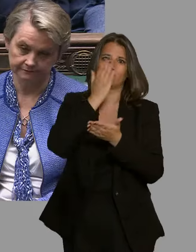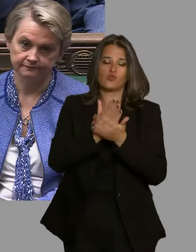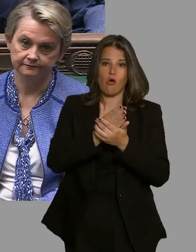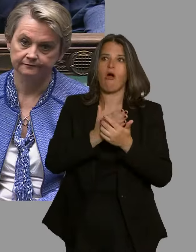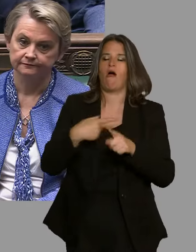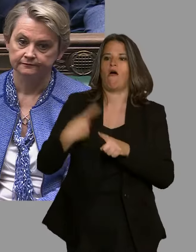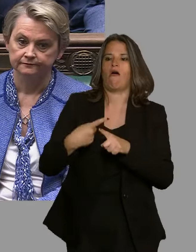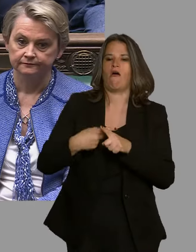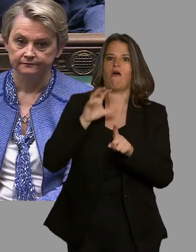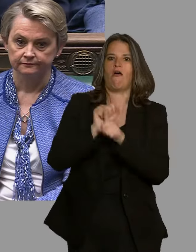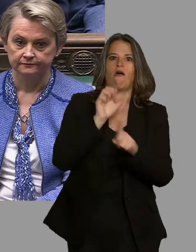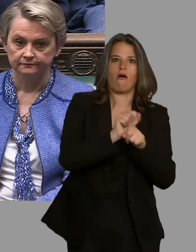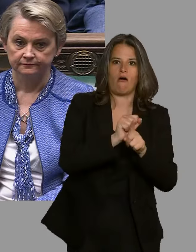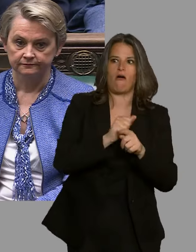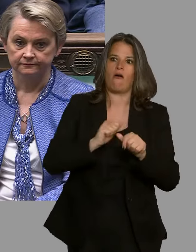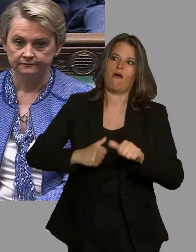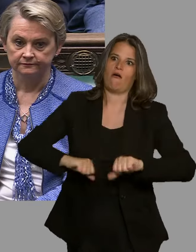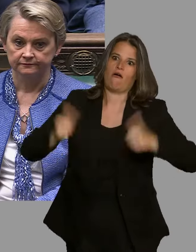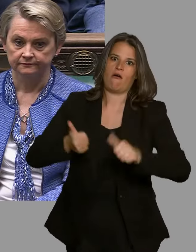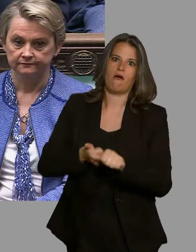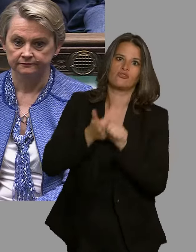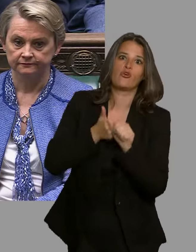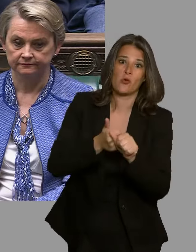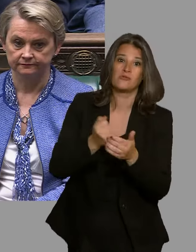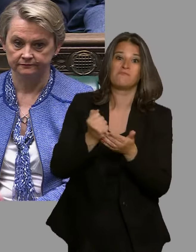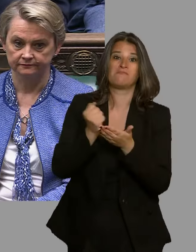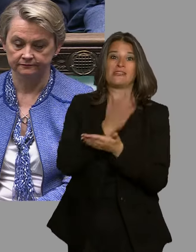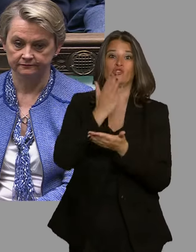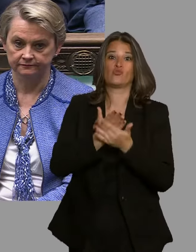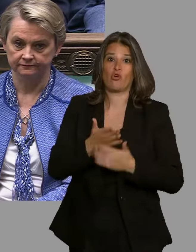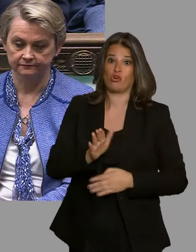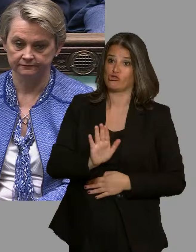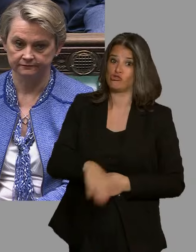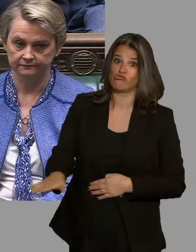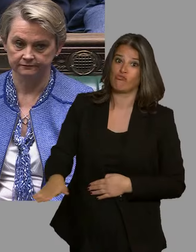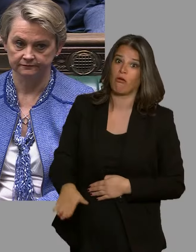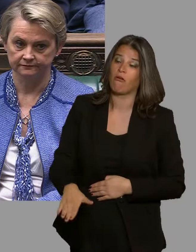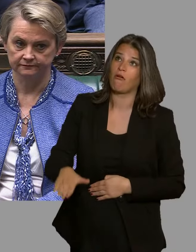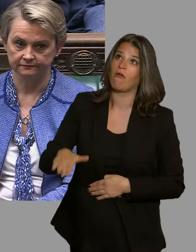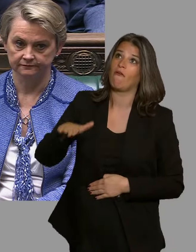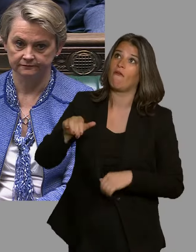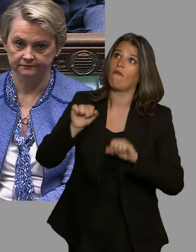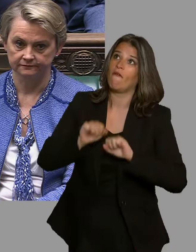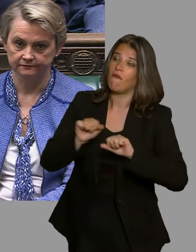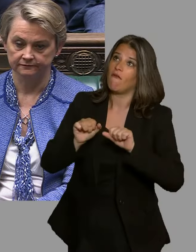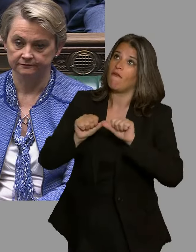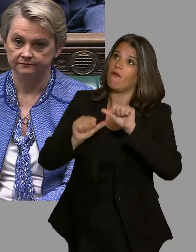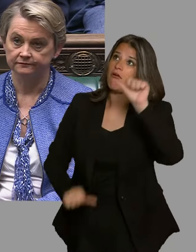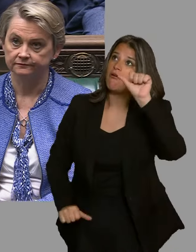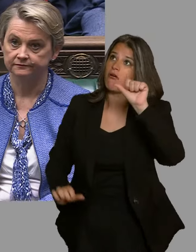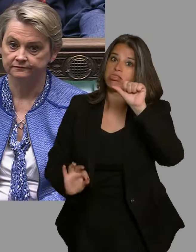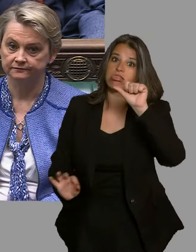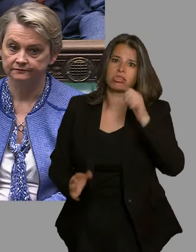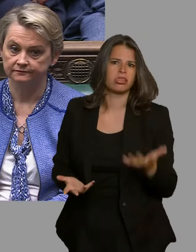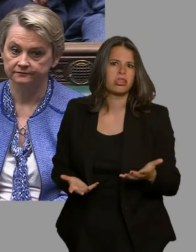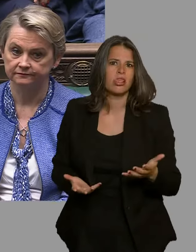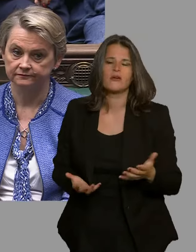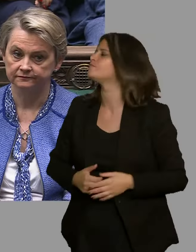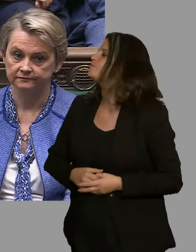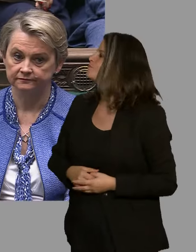rightly raises the broken promises of the SNP on mental health services powerfully. It is important, and we will have